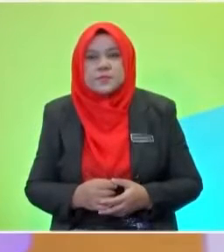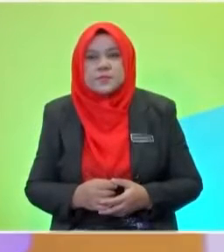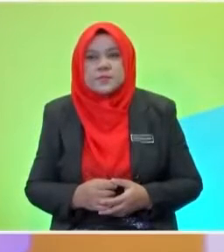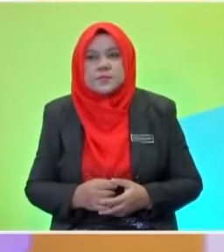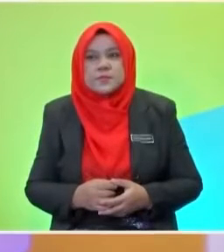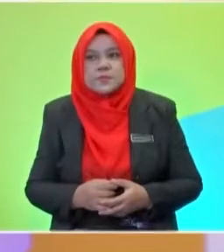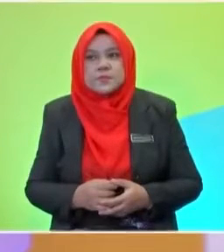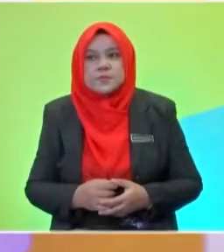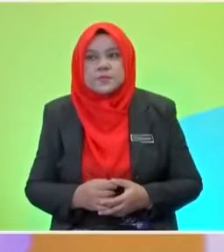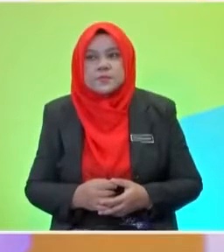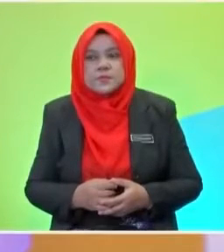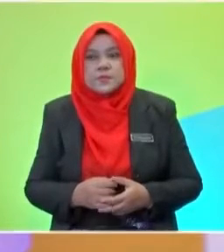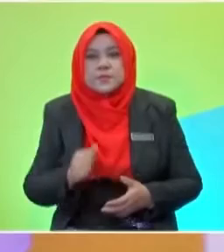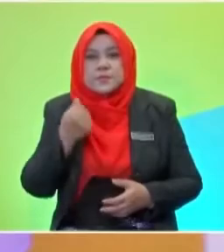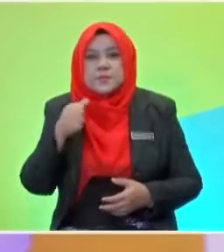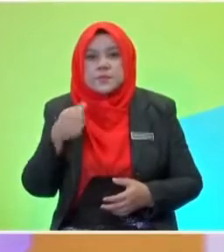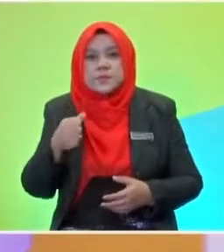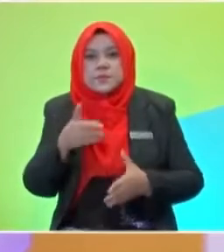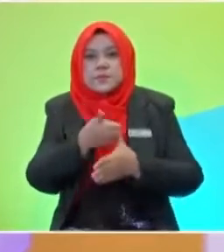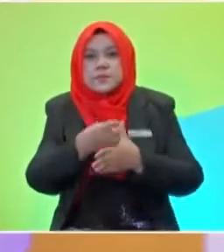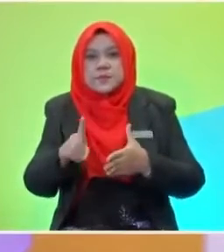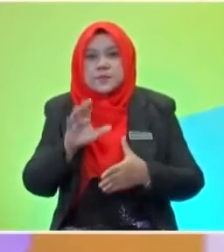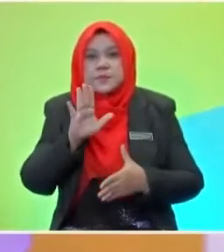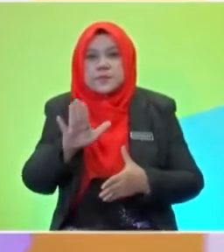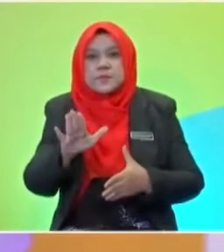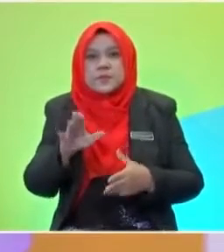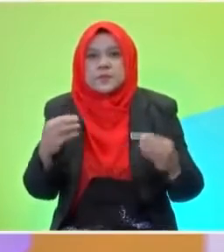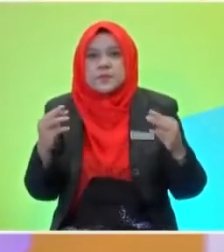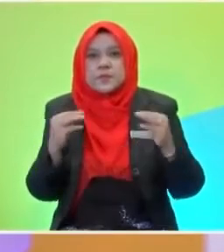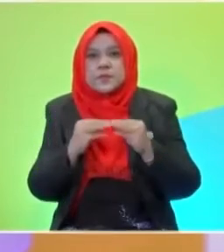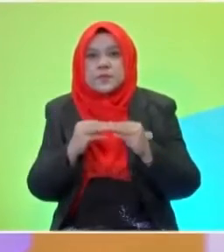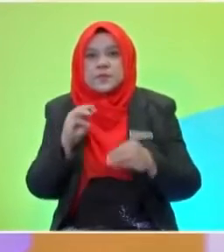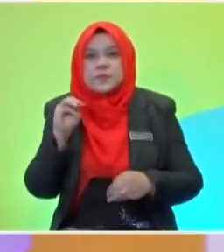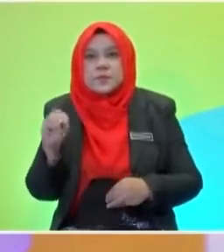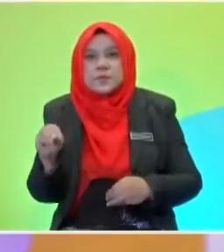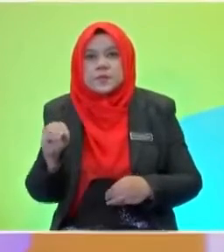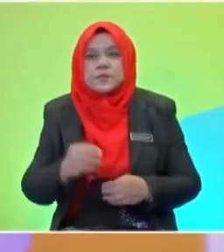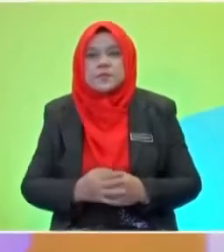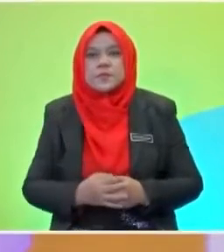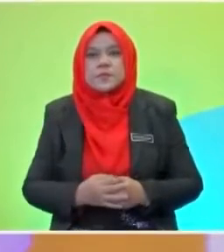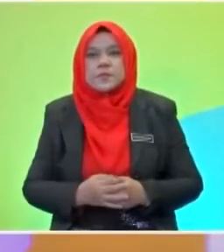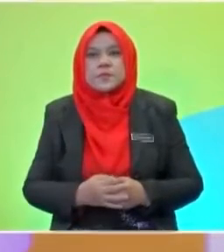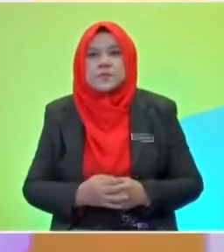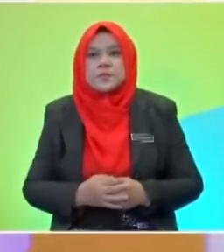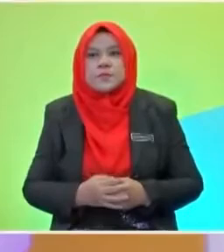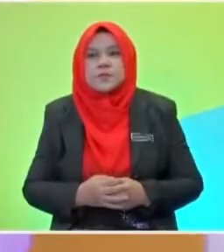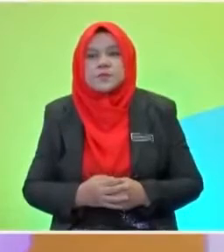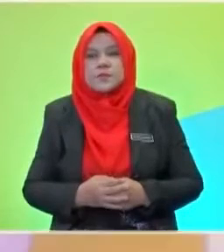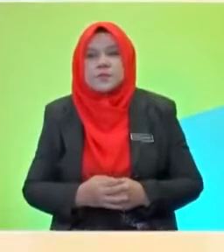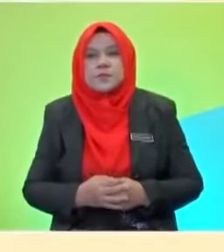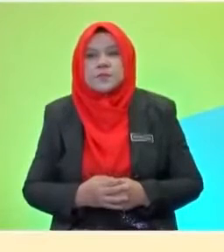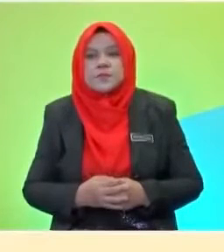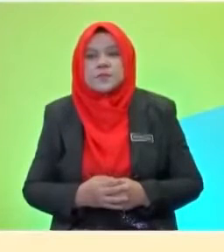10 divide... Okay, I will read for you. 10 divided with 5 equals to M. Manoj, you can write the question. And you can start doing